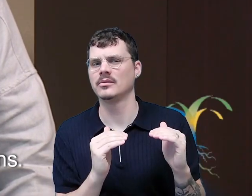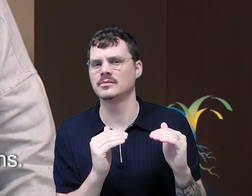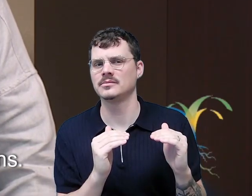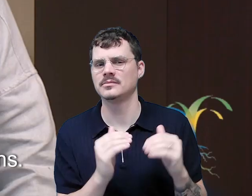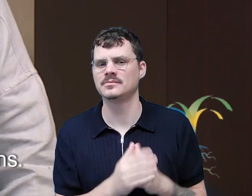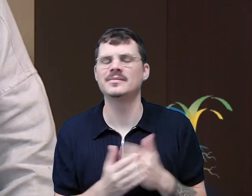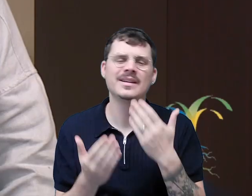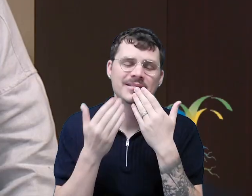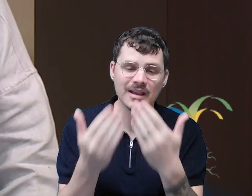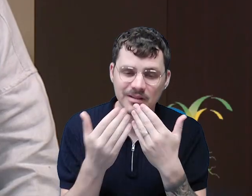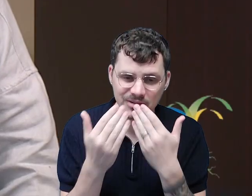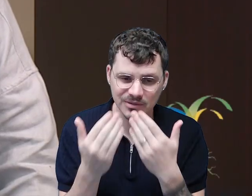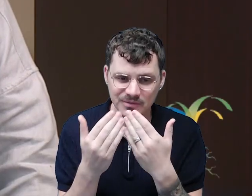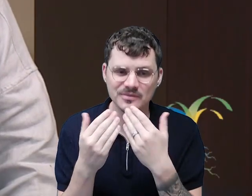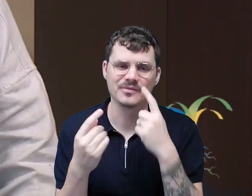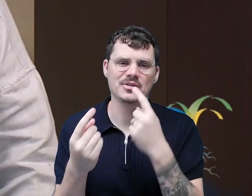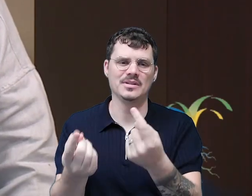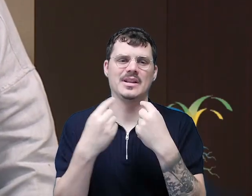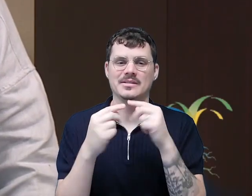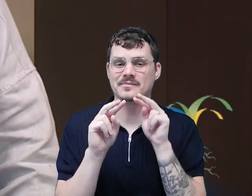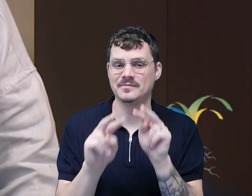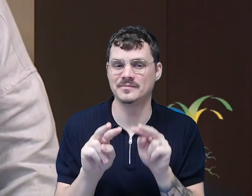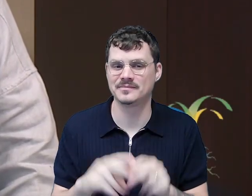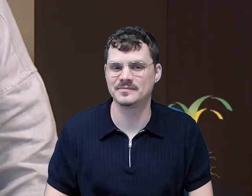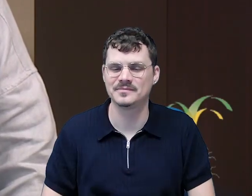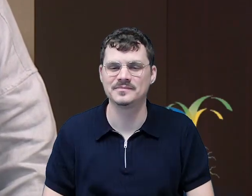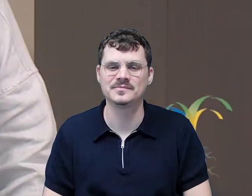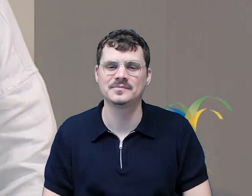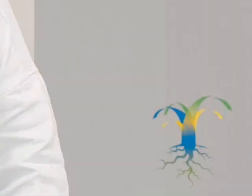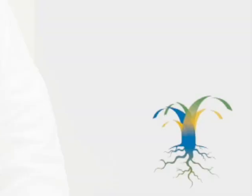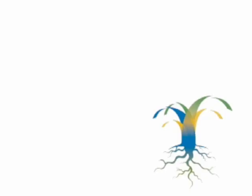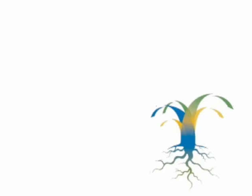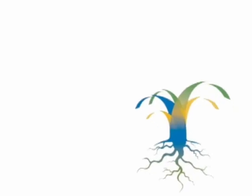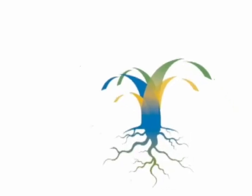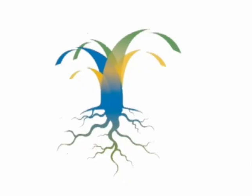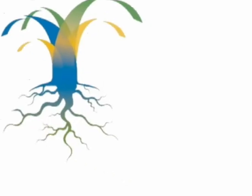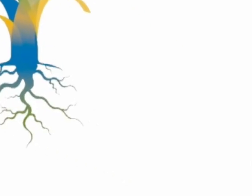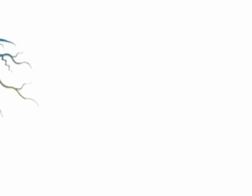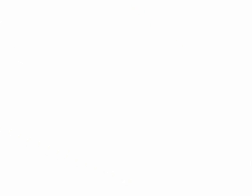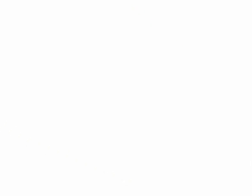expectations. Thank you so much for attending.